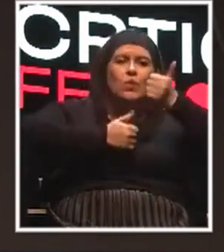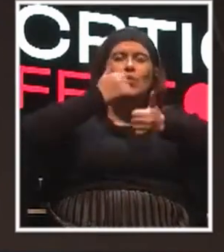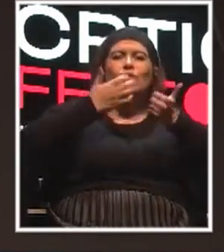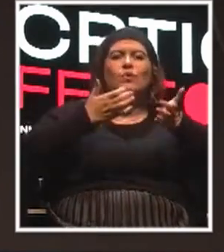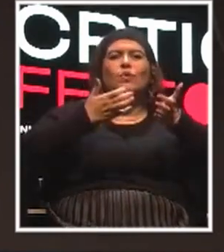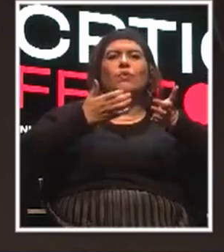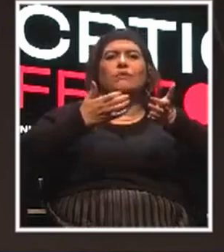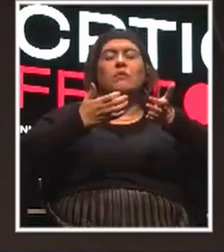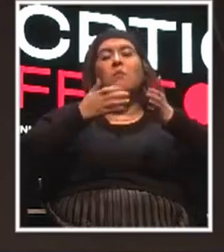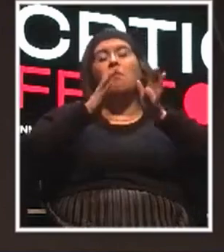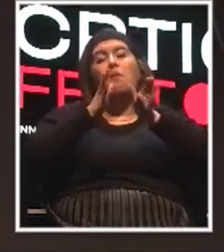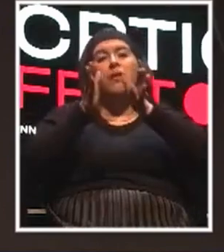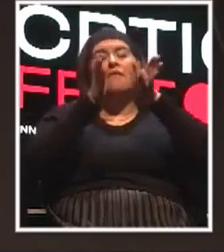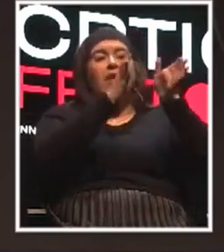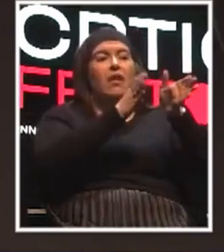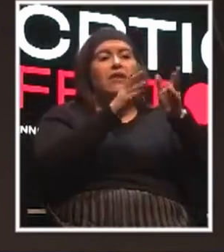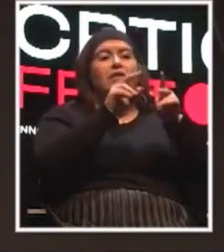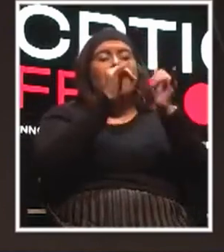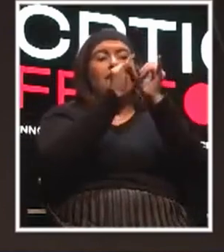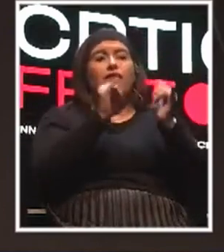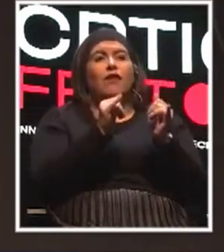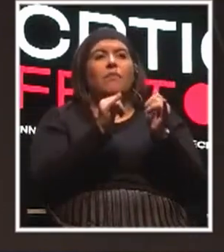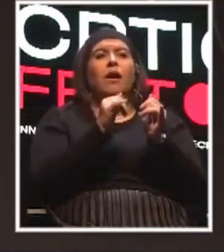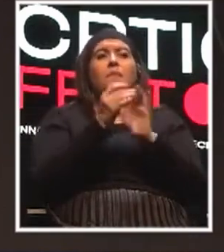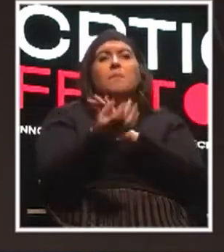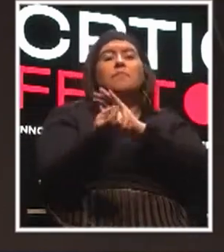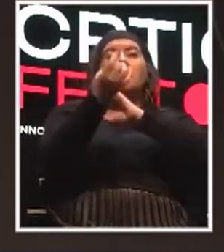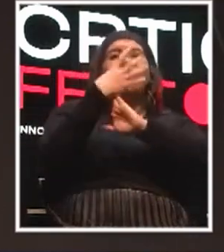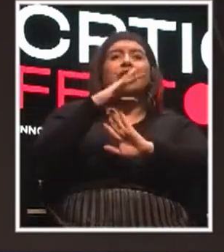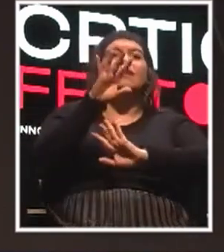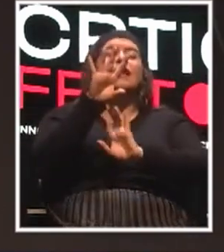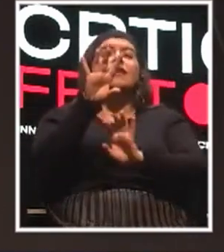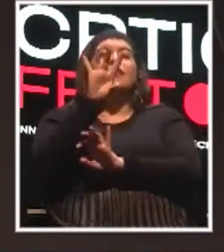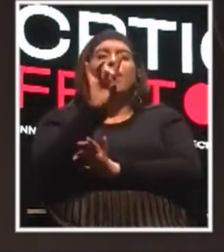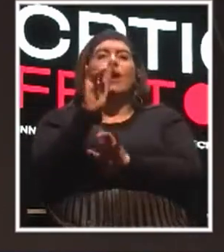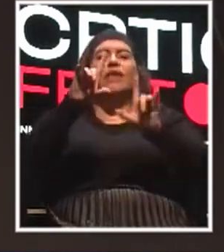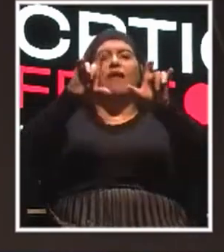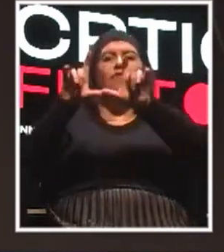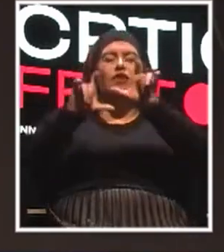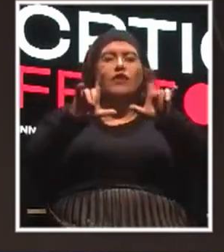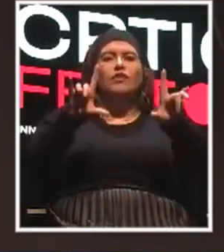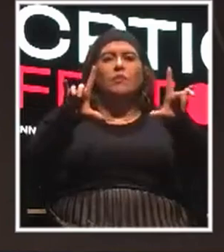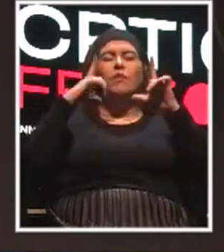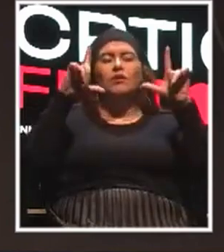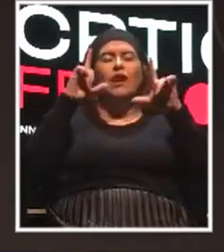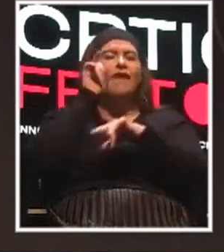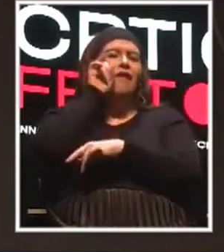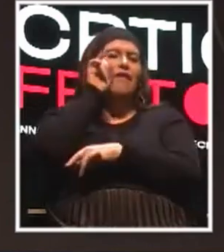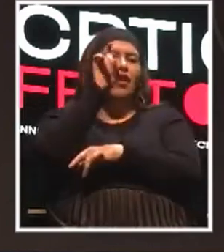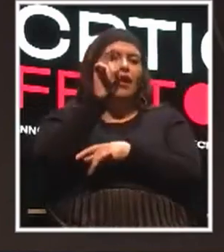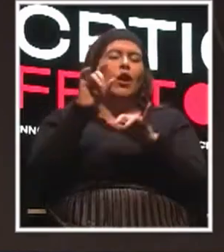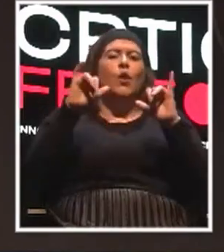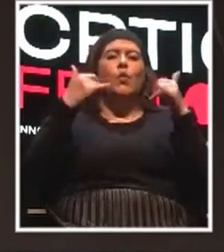hey, send us your 50 pictures of your favorite Game of Thrones character and we'll give you a